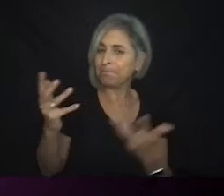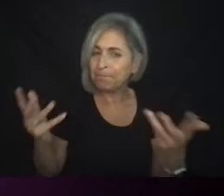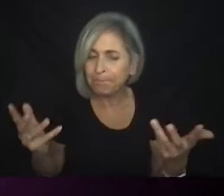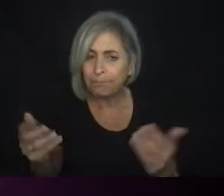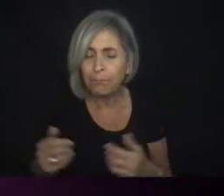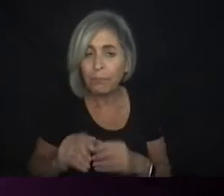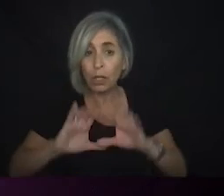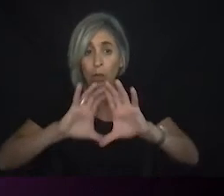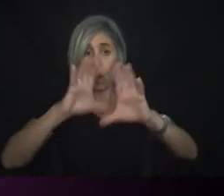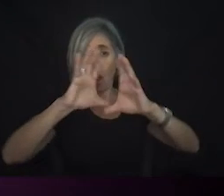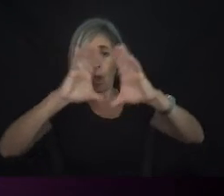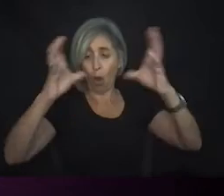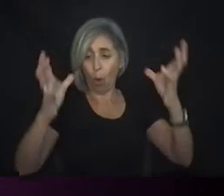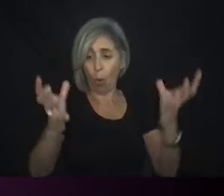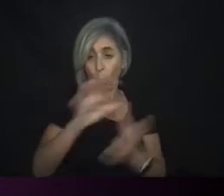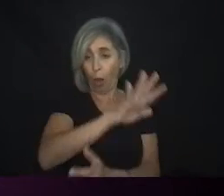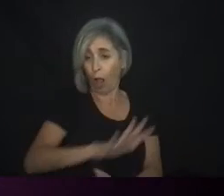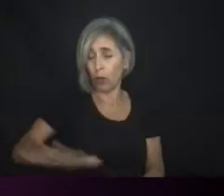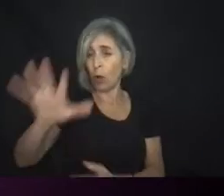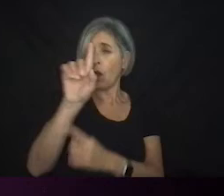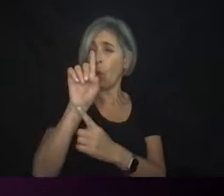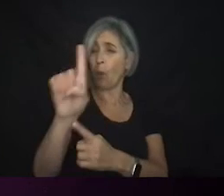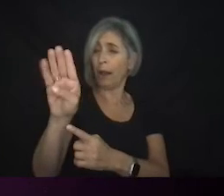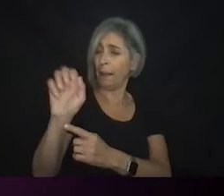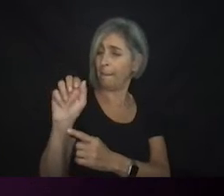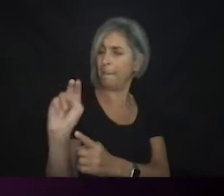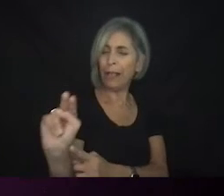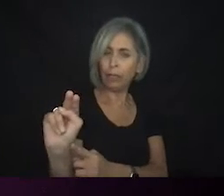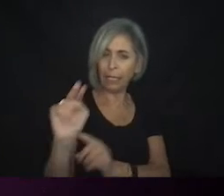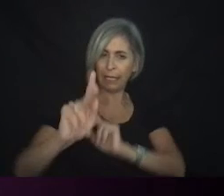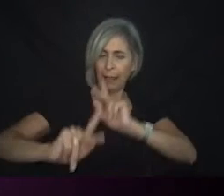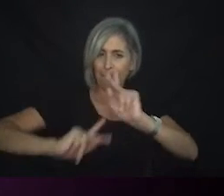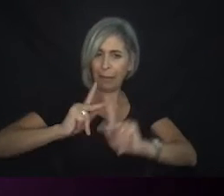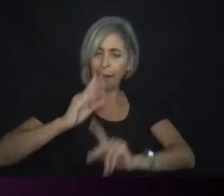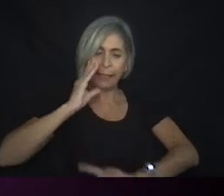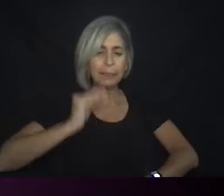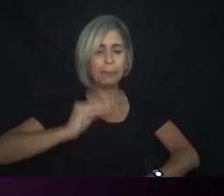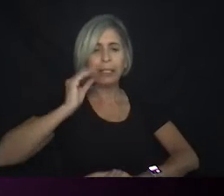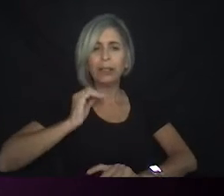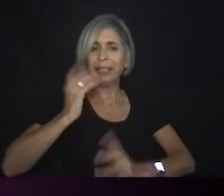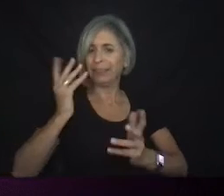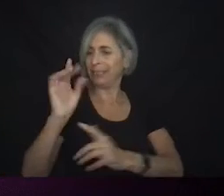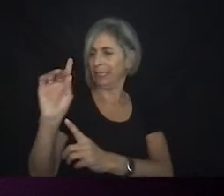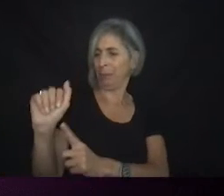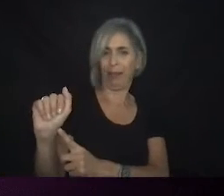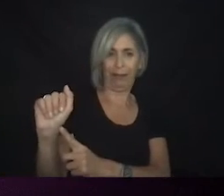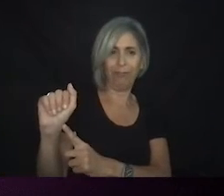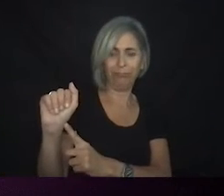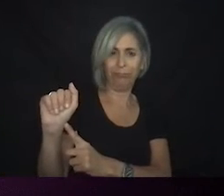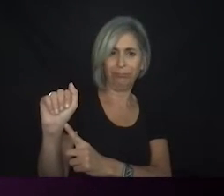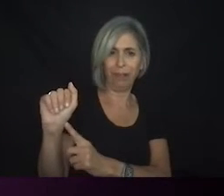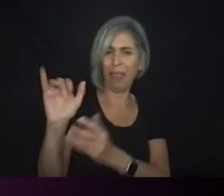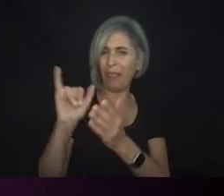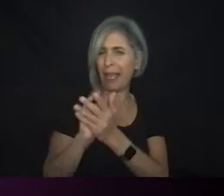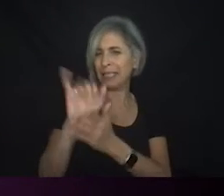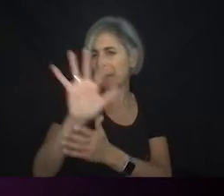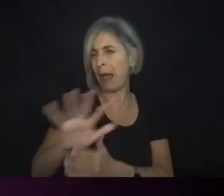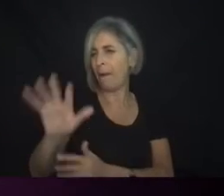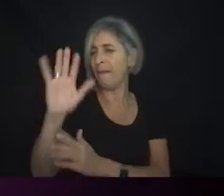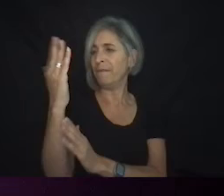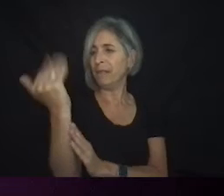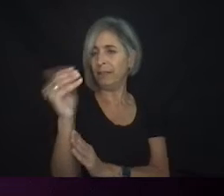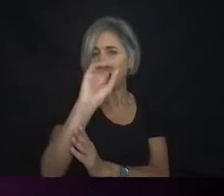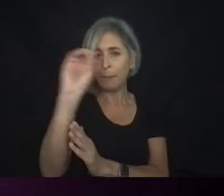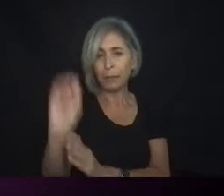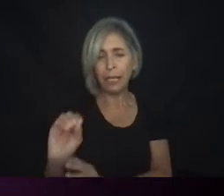So worldwide, 1 billion people experience some form of disability. That's about 15%